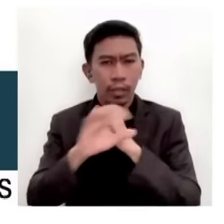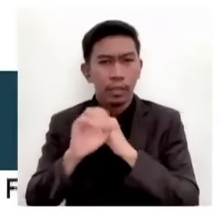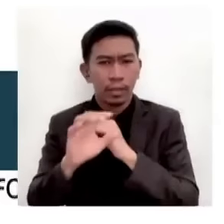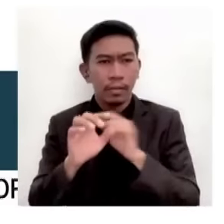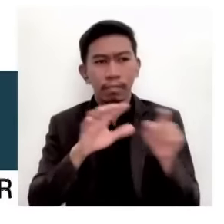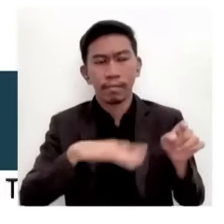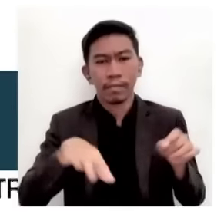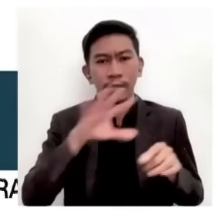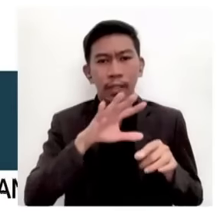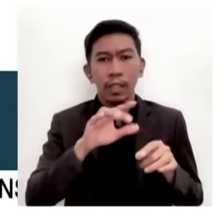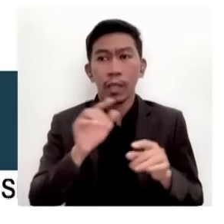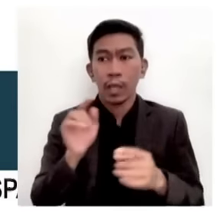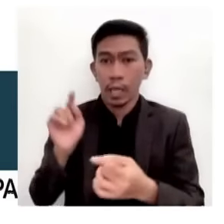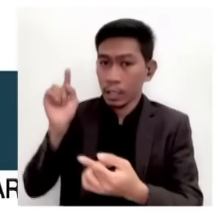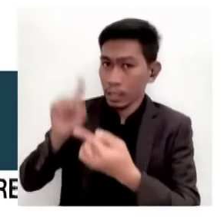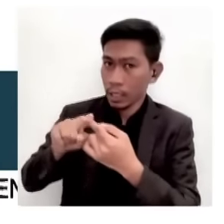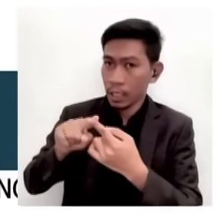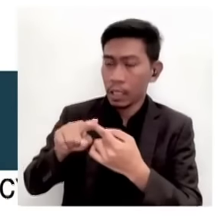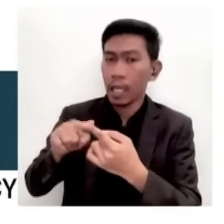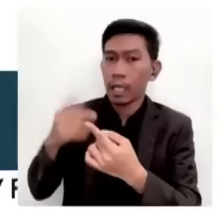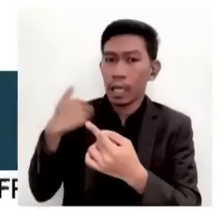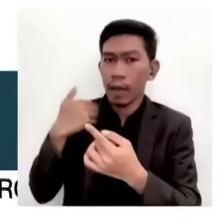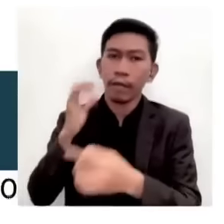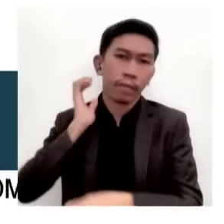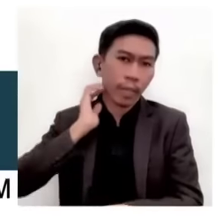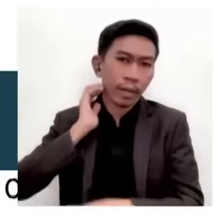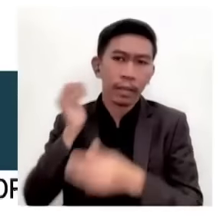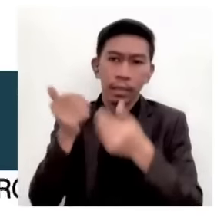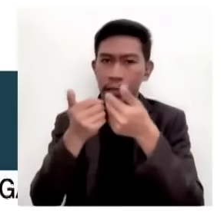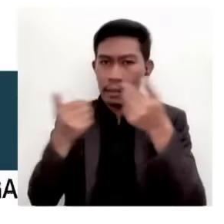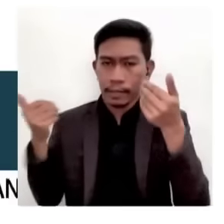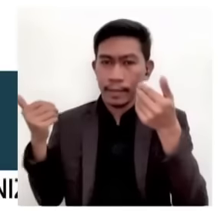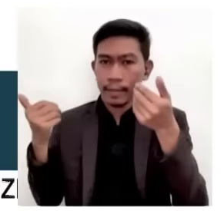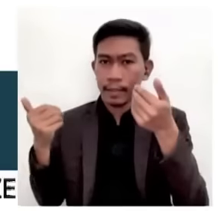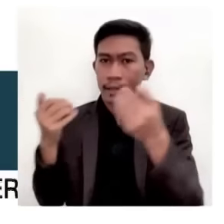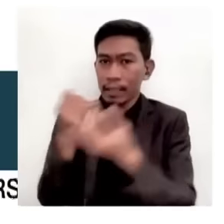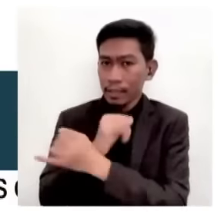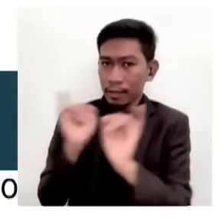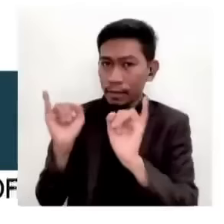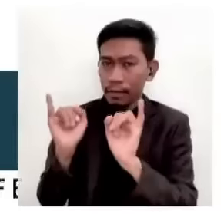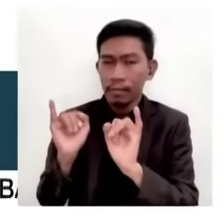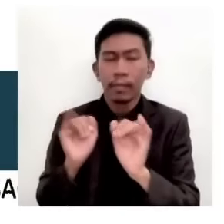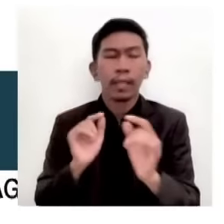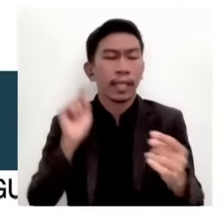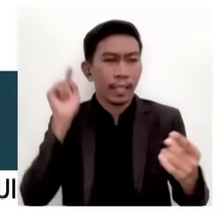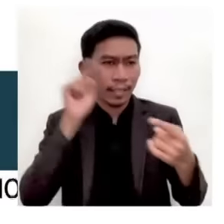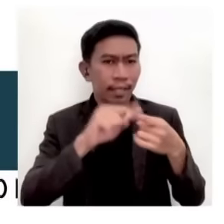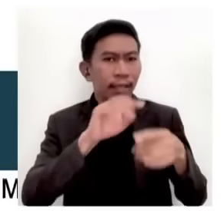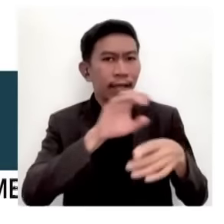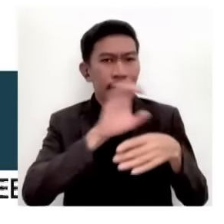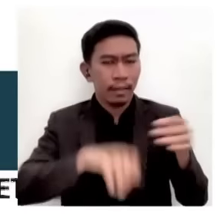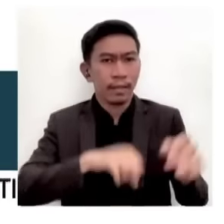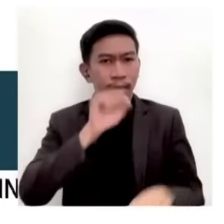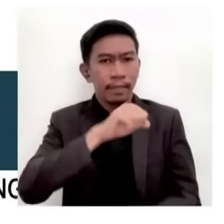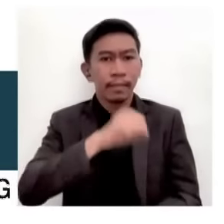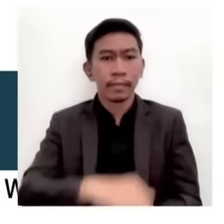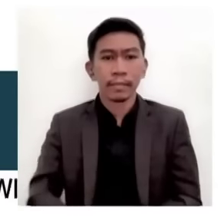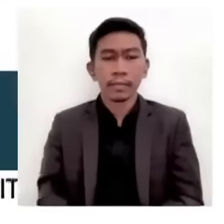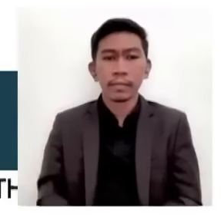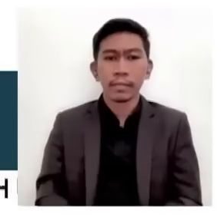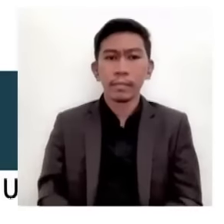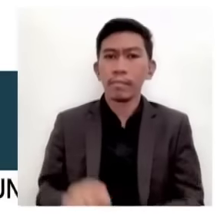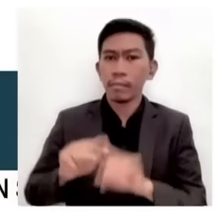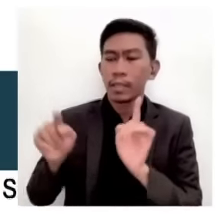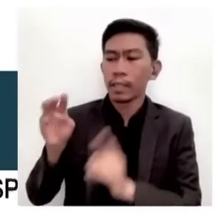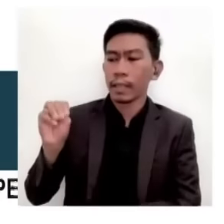independent Mindanao? Hanggang dulo po. But here's the thing. The MNLF abandoned the